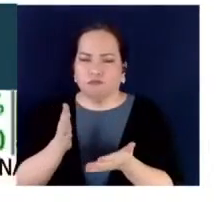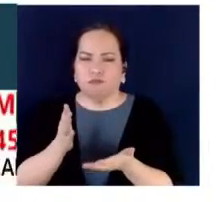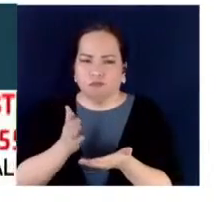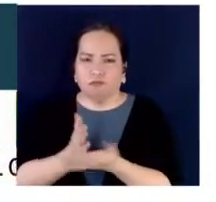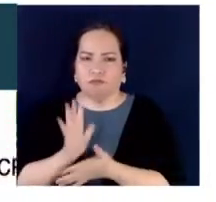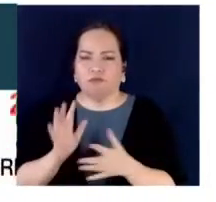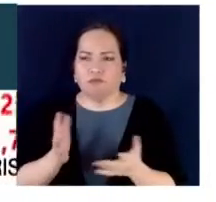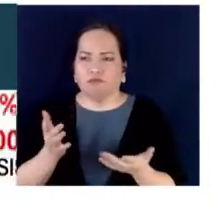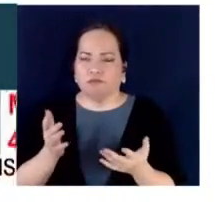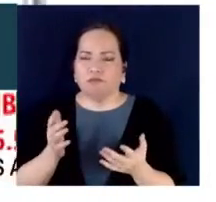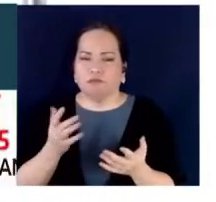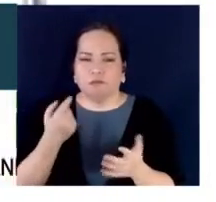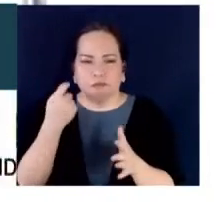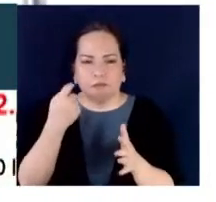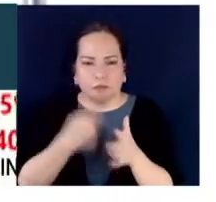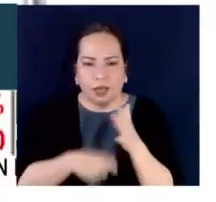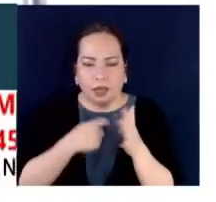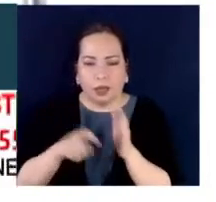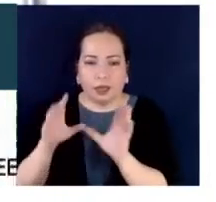the agreement